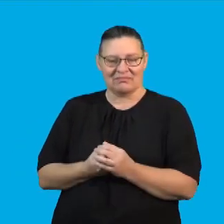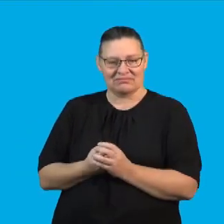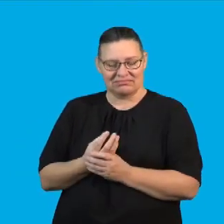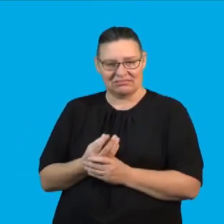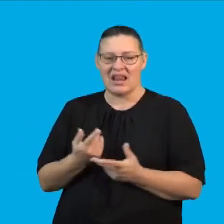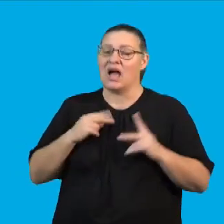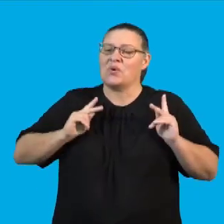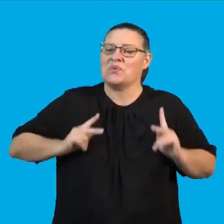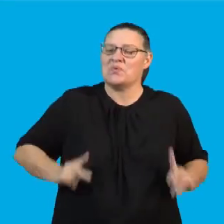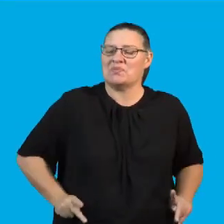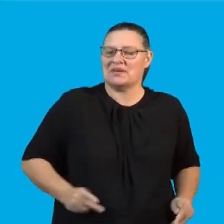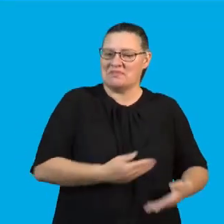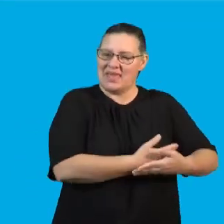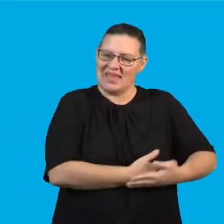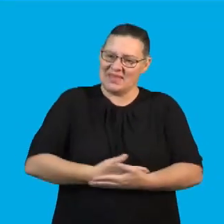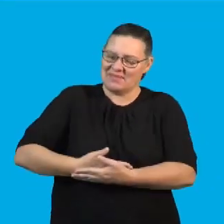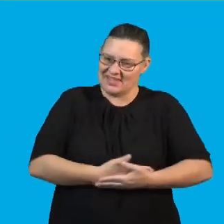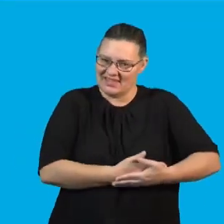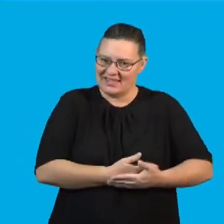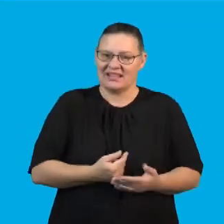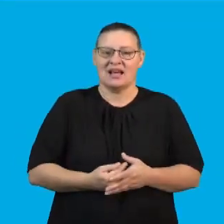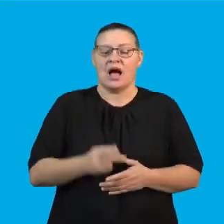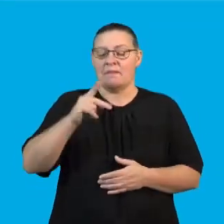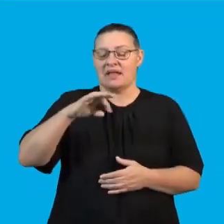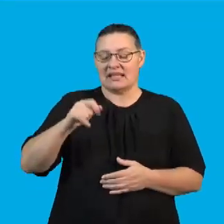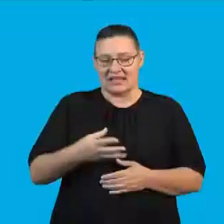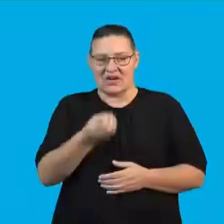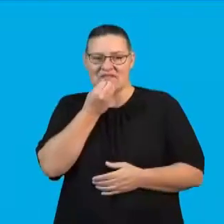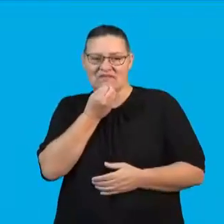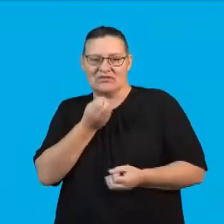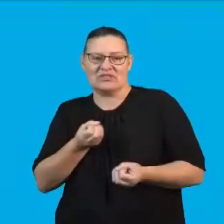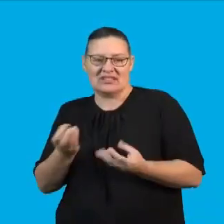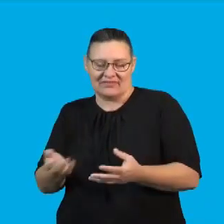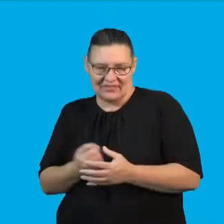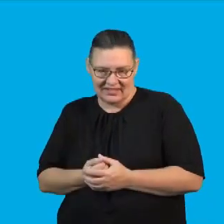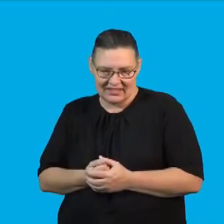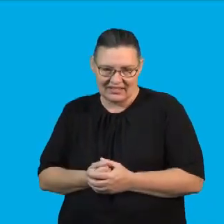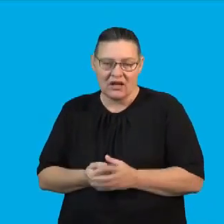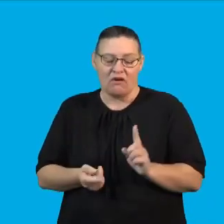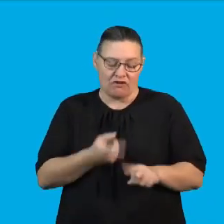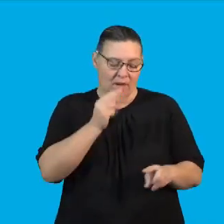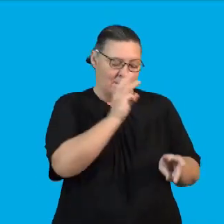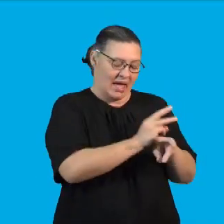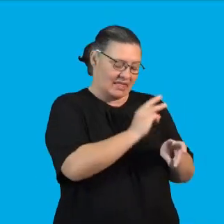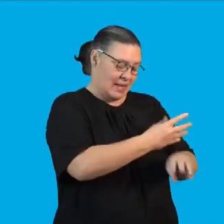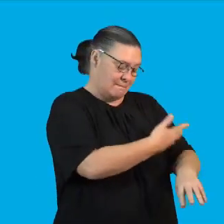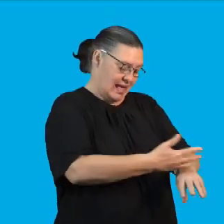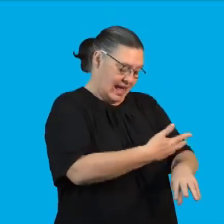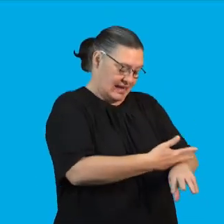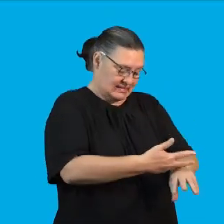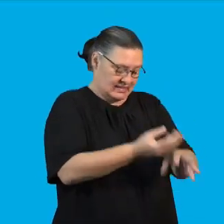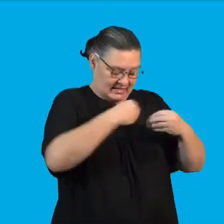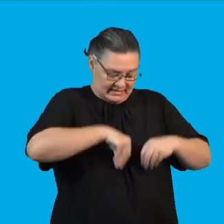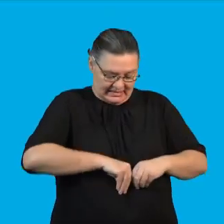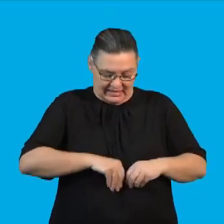an example of a human being. It's fed by the placenta, which takes food from